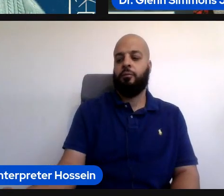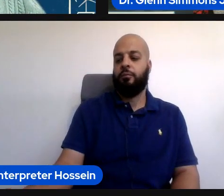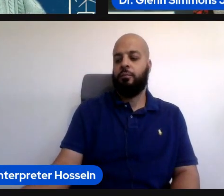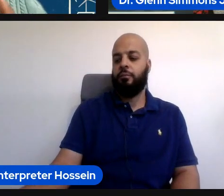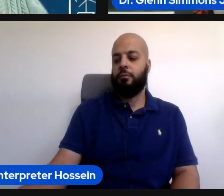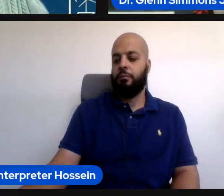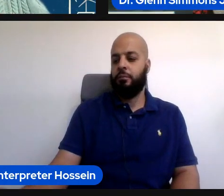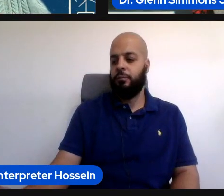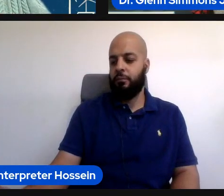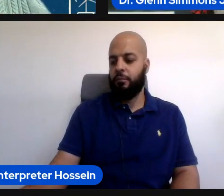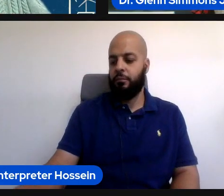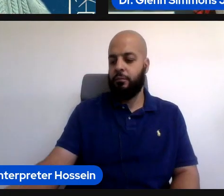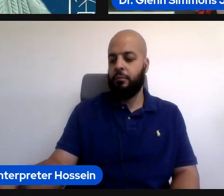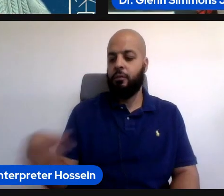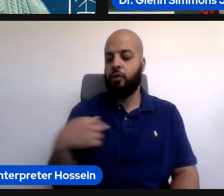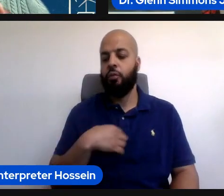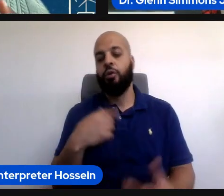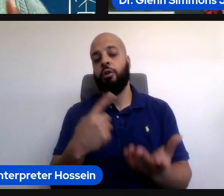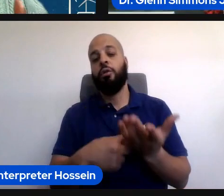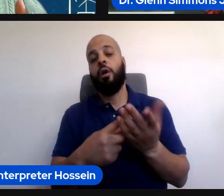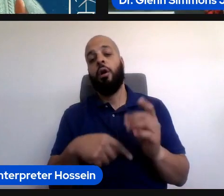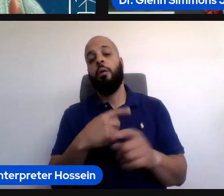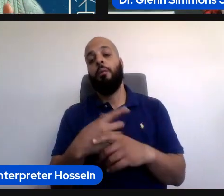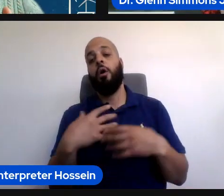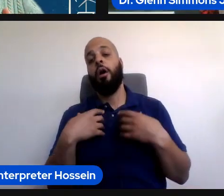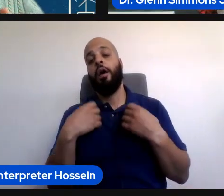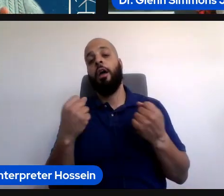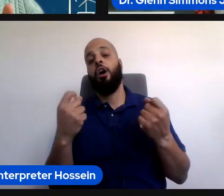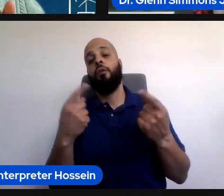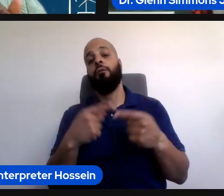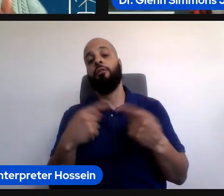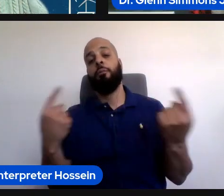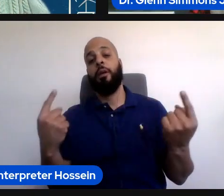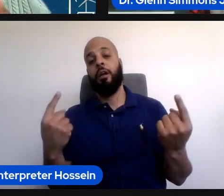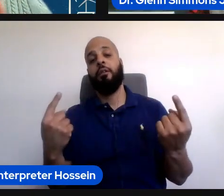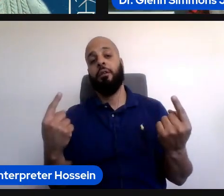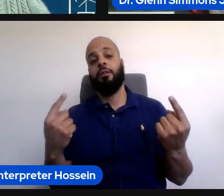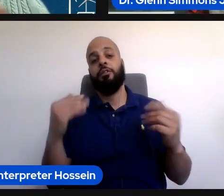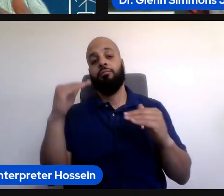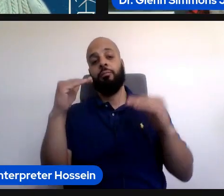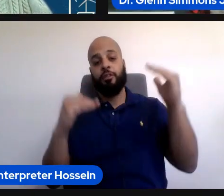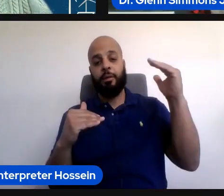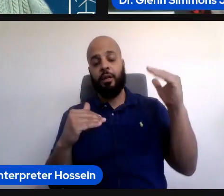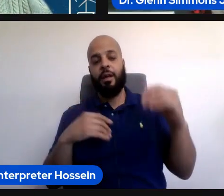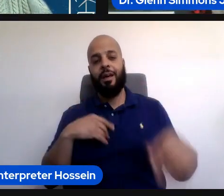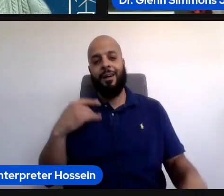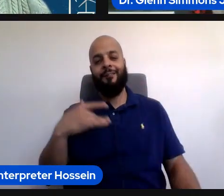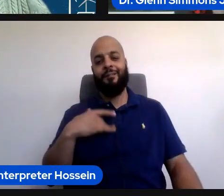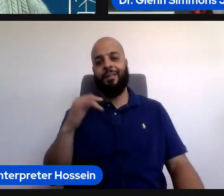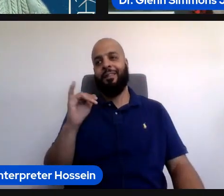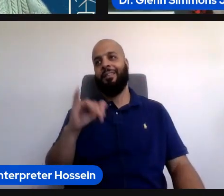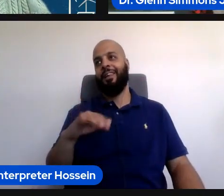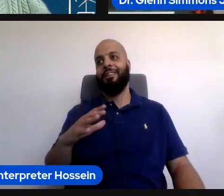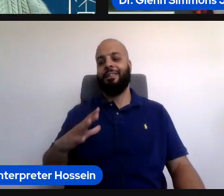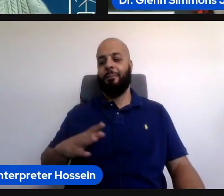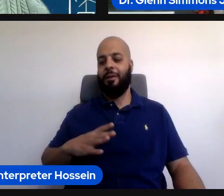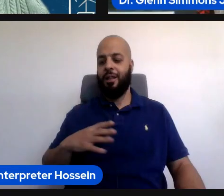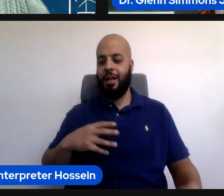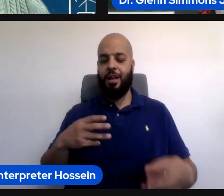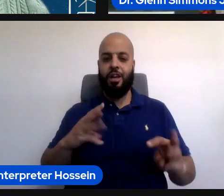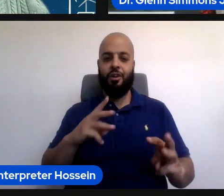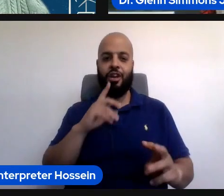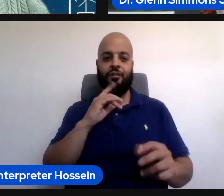So we've talked about health disparities, and I feel like that's almost the polite way to get away